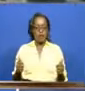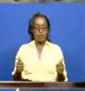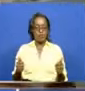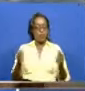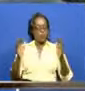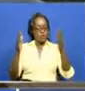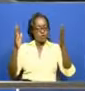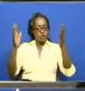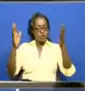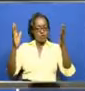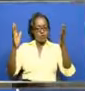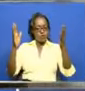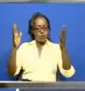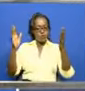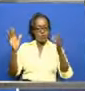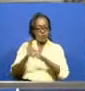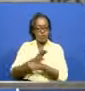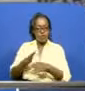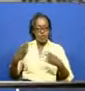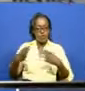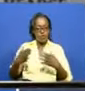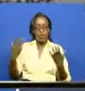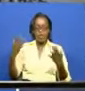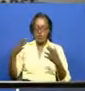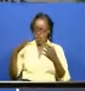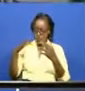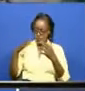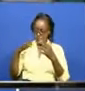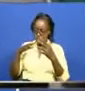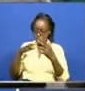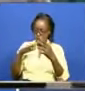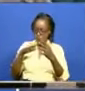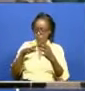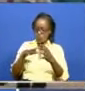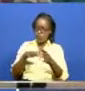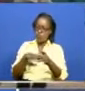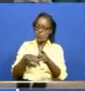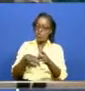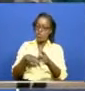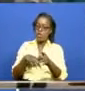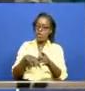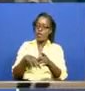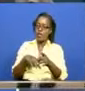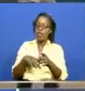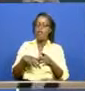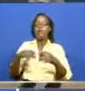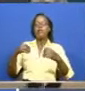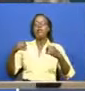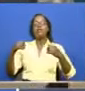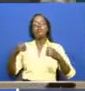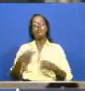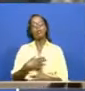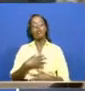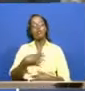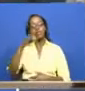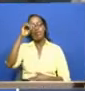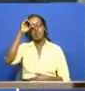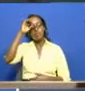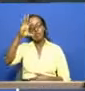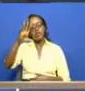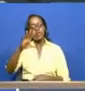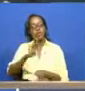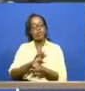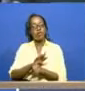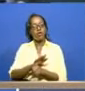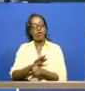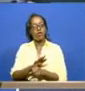from most of the locals who are actually here, or of course most of them being caught by surprise. He has done several